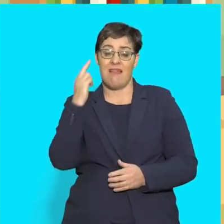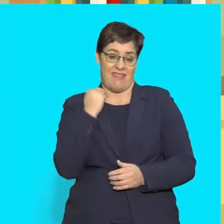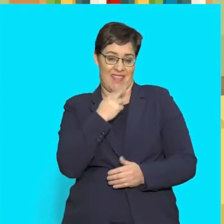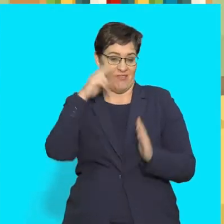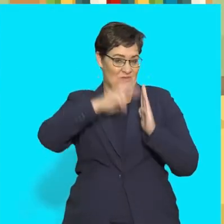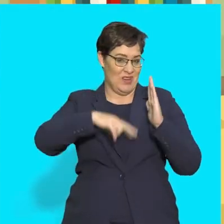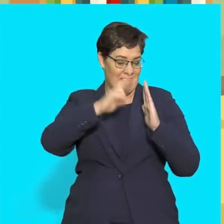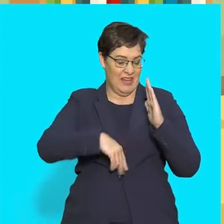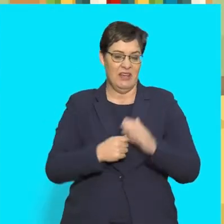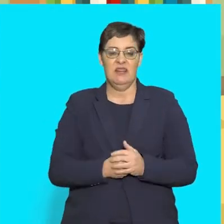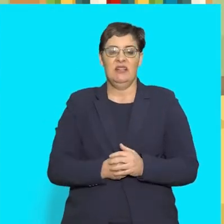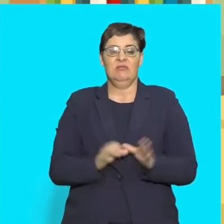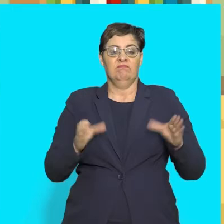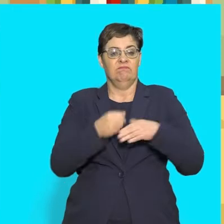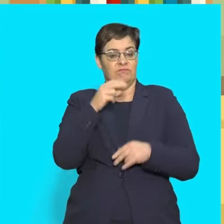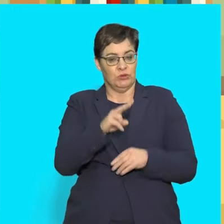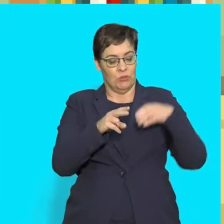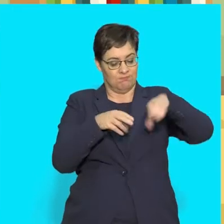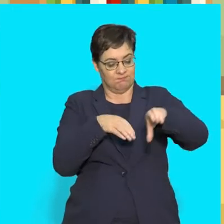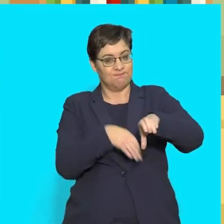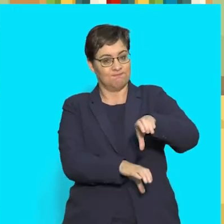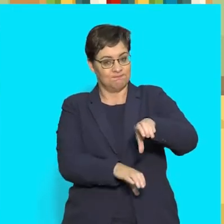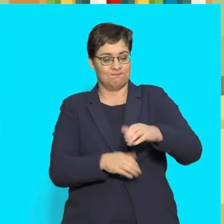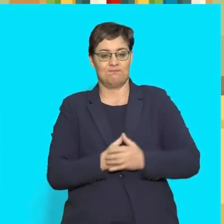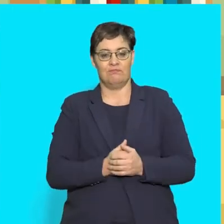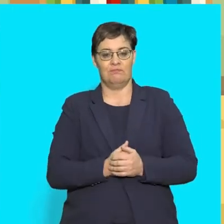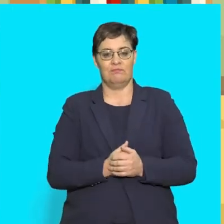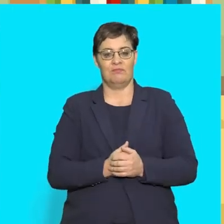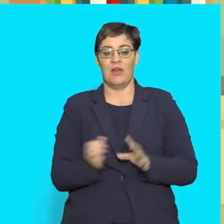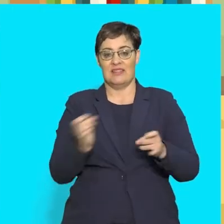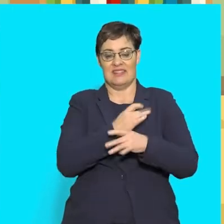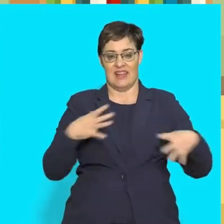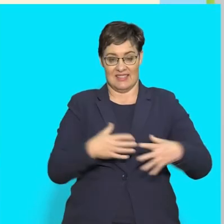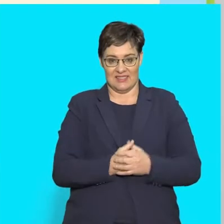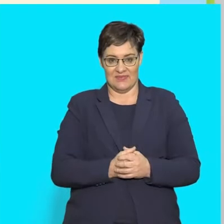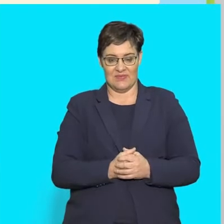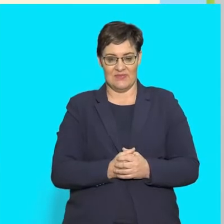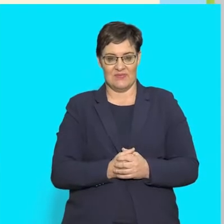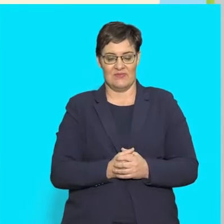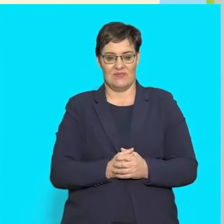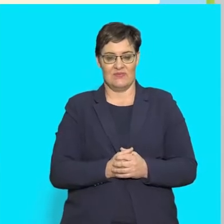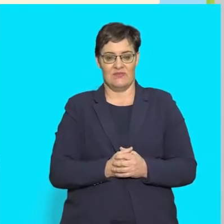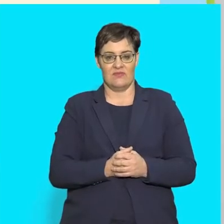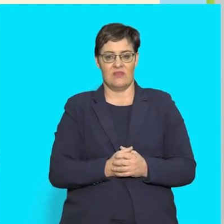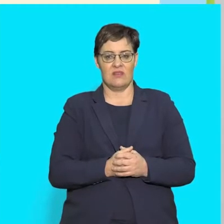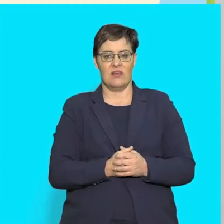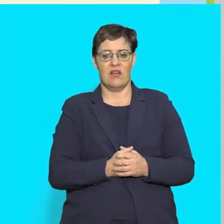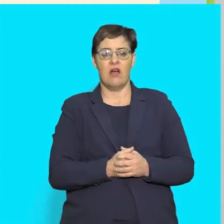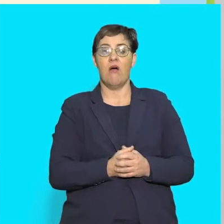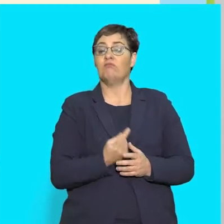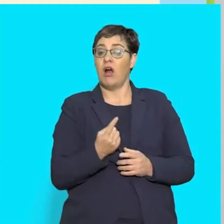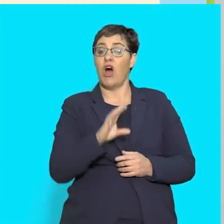Lovely reading! Now Group 2 will read the next 2 paragraphs. Let's begin. One